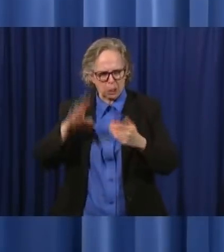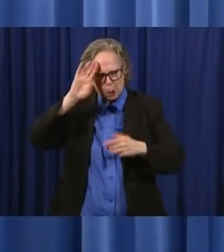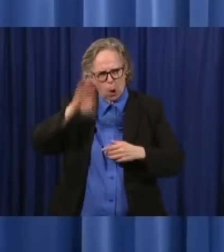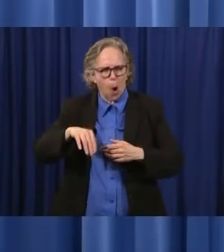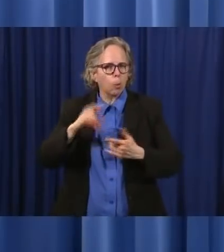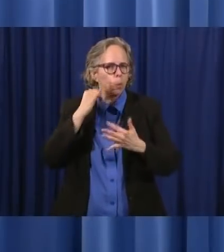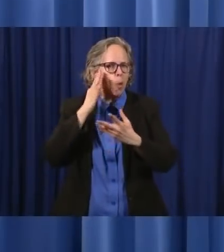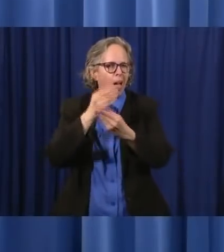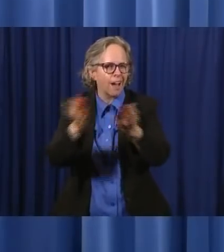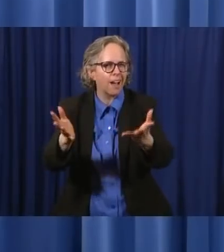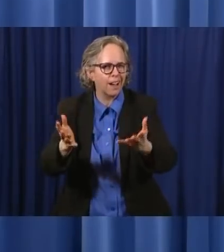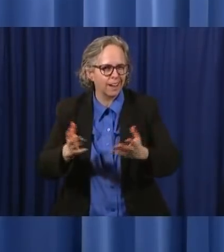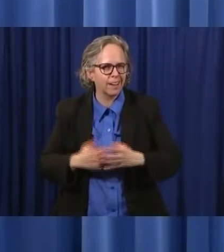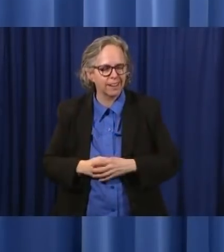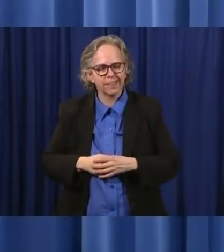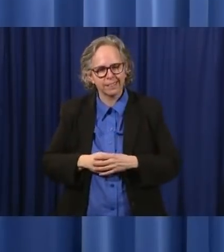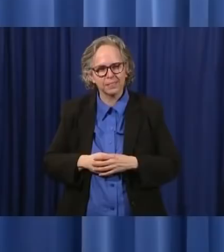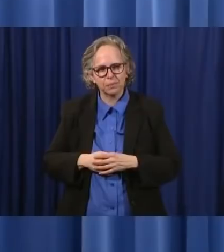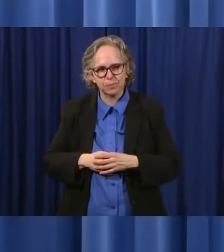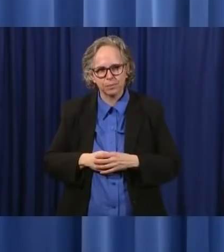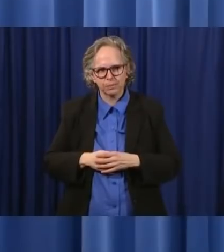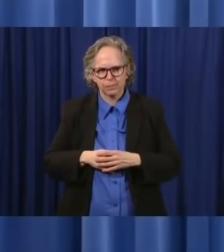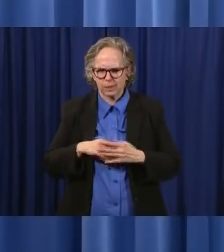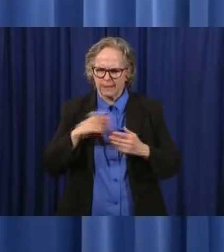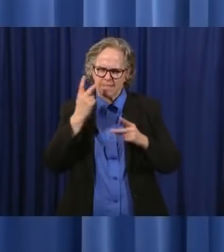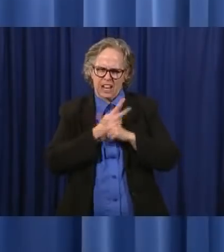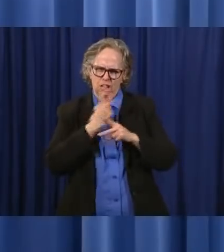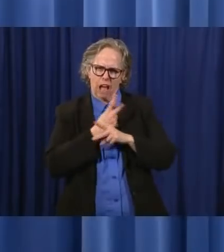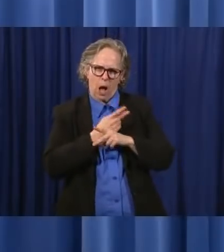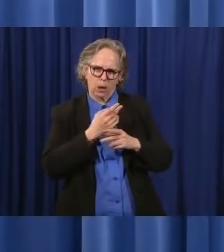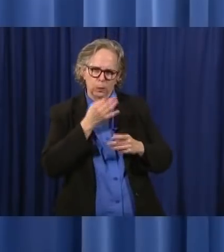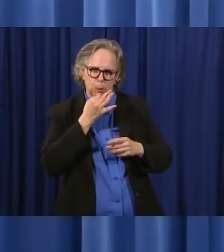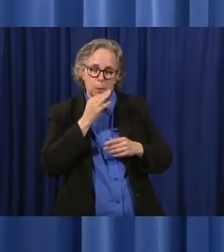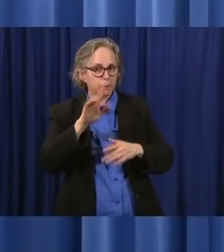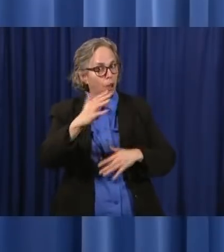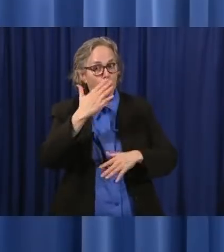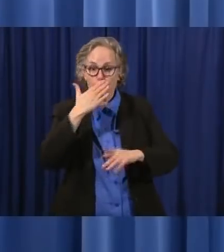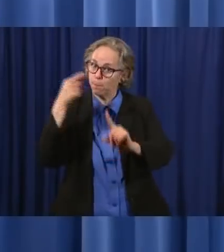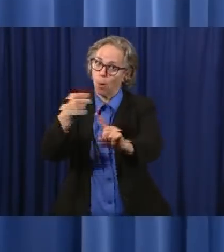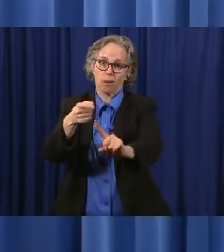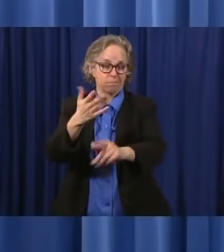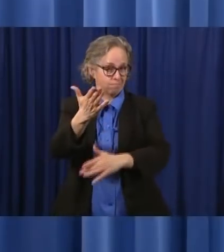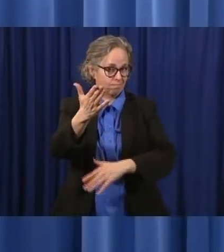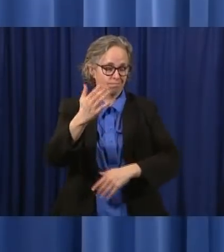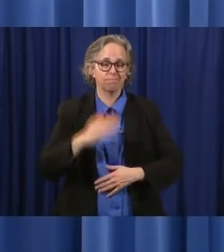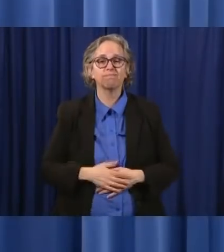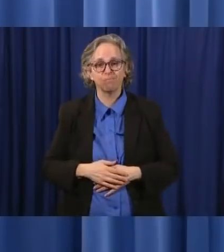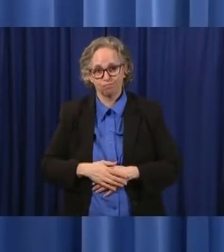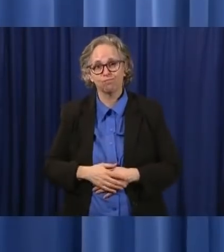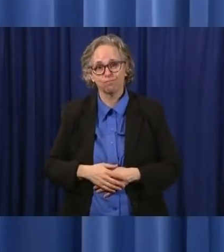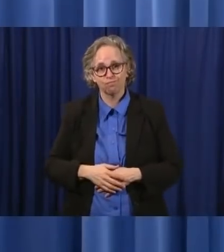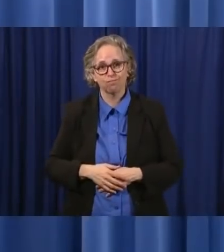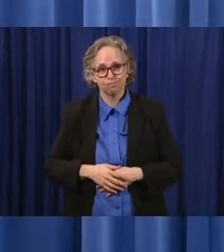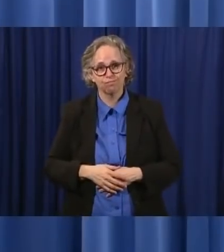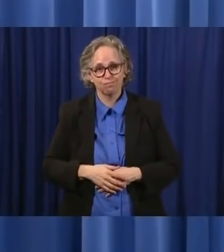touch, and we'll be talking about that in the future. But it's a very good point. Thank you.